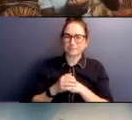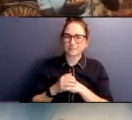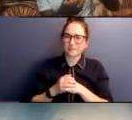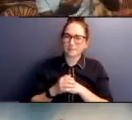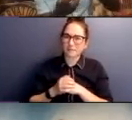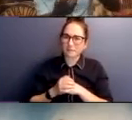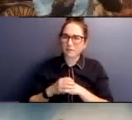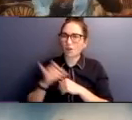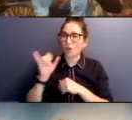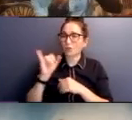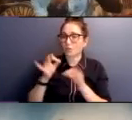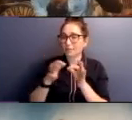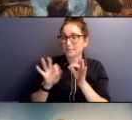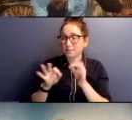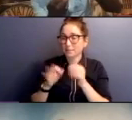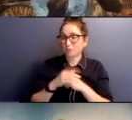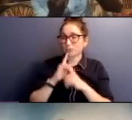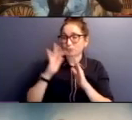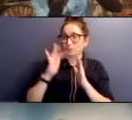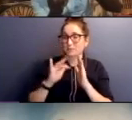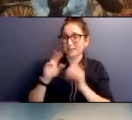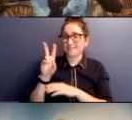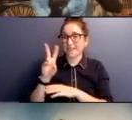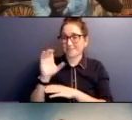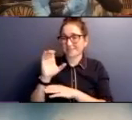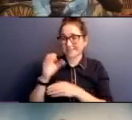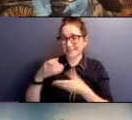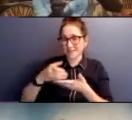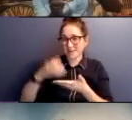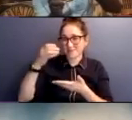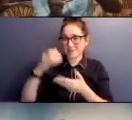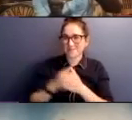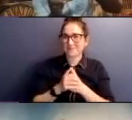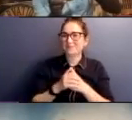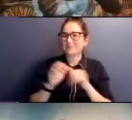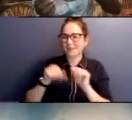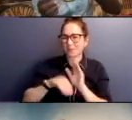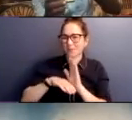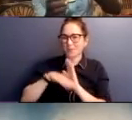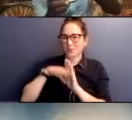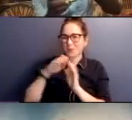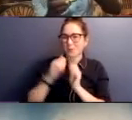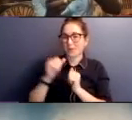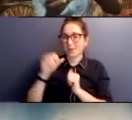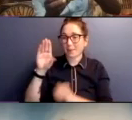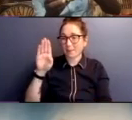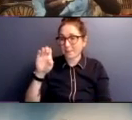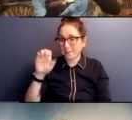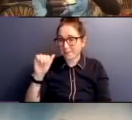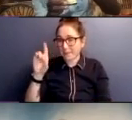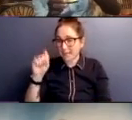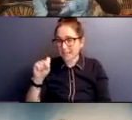a simple empty vitamin C bottle. You can fill it with beads,